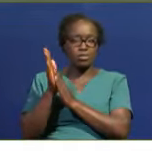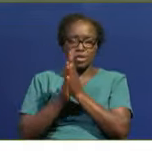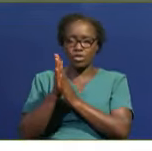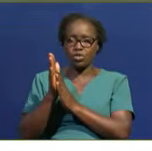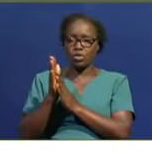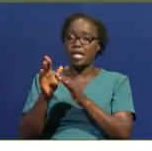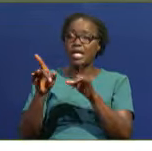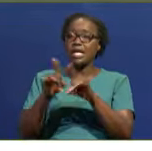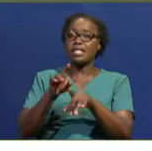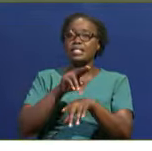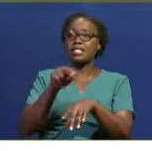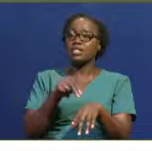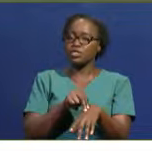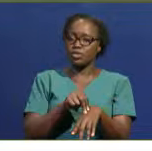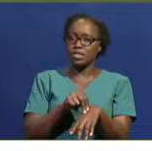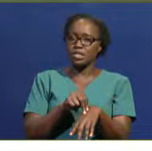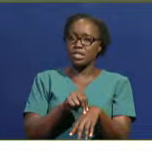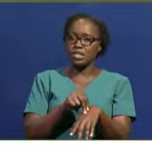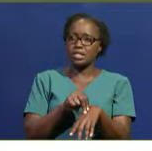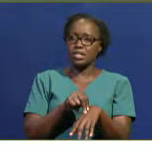as a nation.